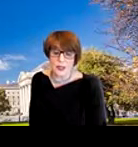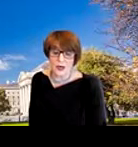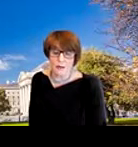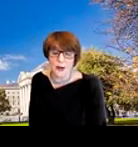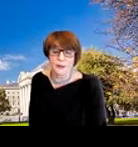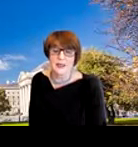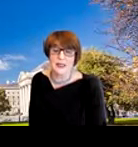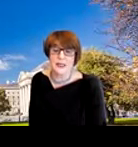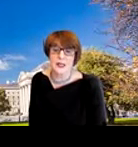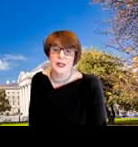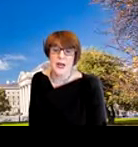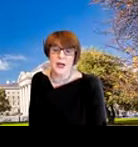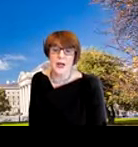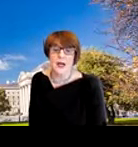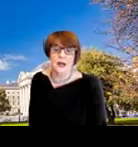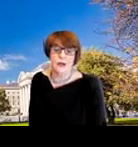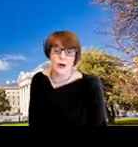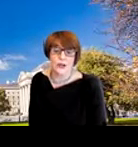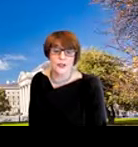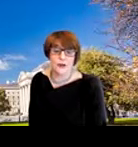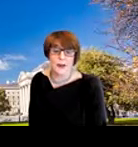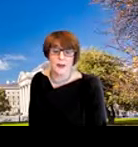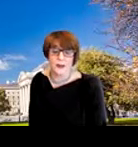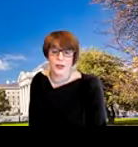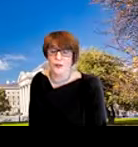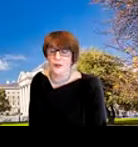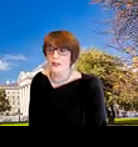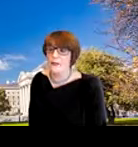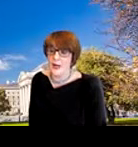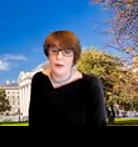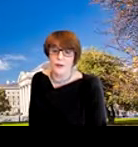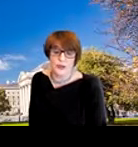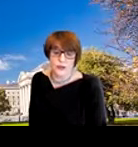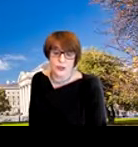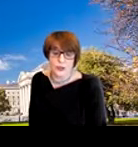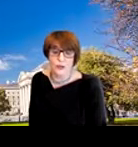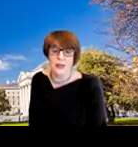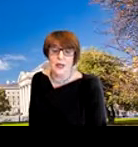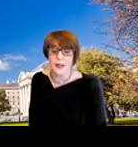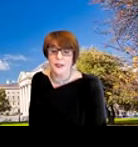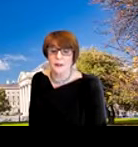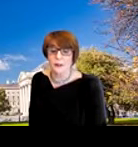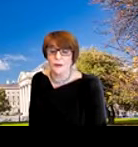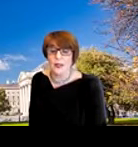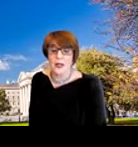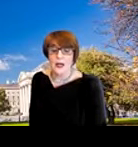look at comparable data across Europe and other countries. And then we went through the usual ethics approval